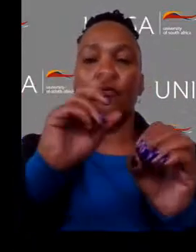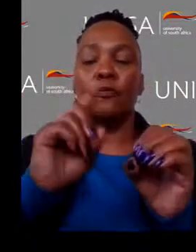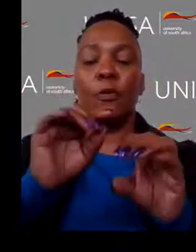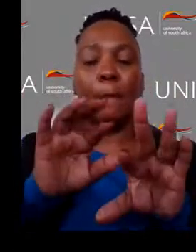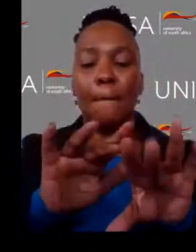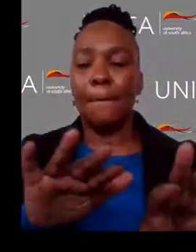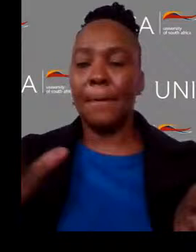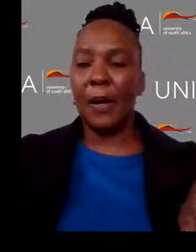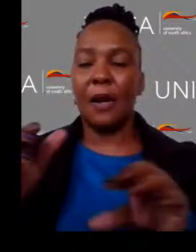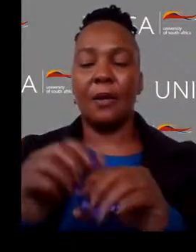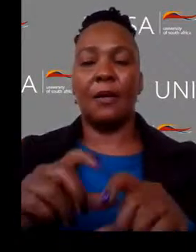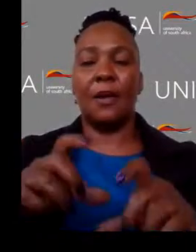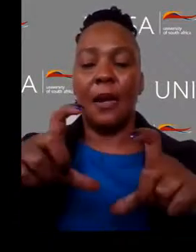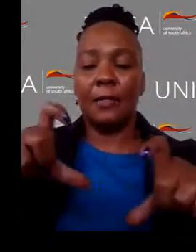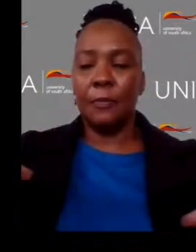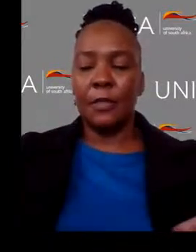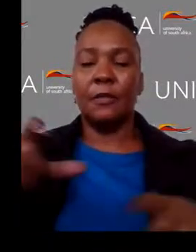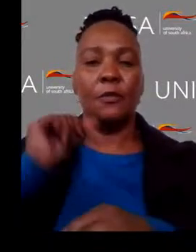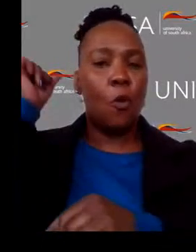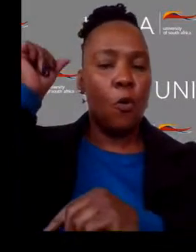material, large print, audio,